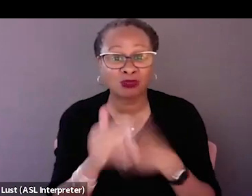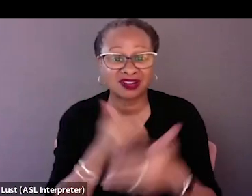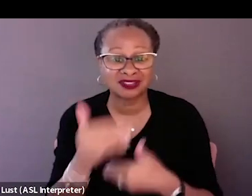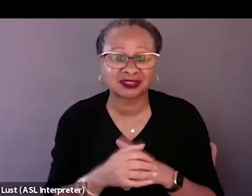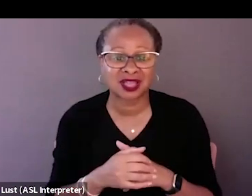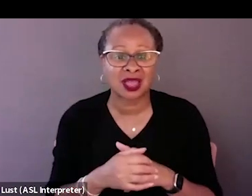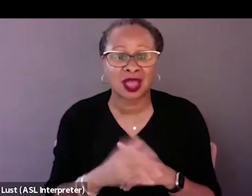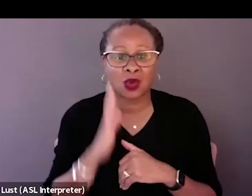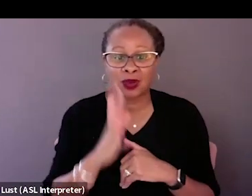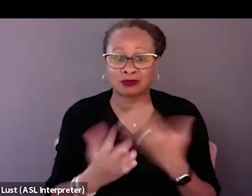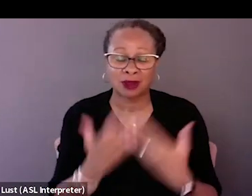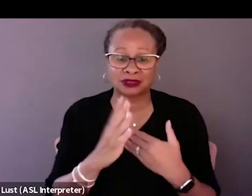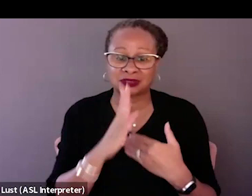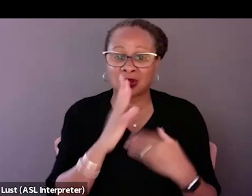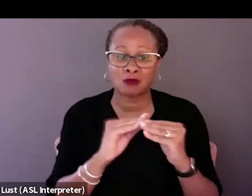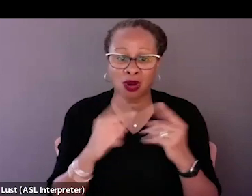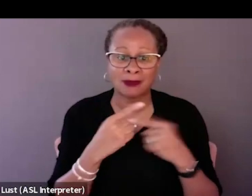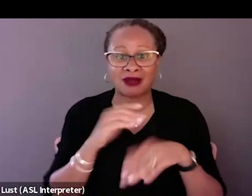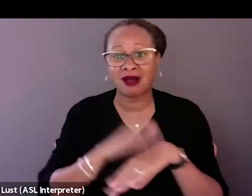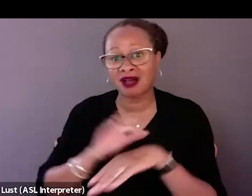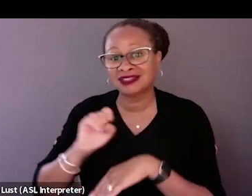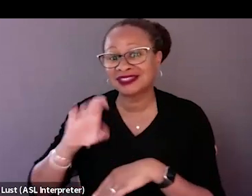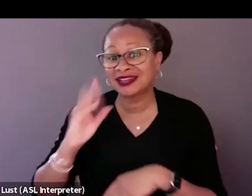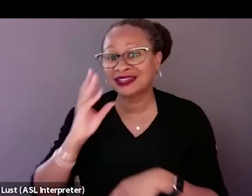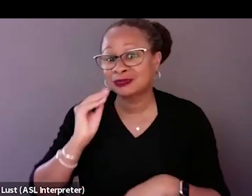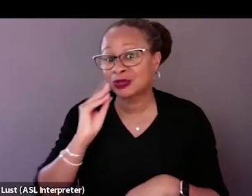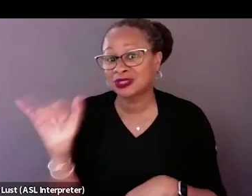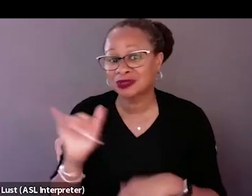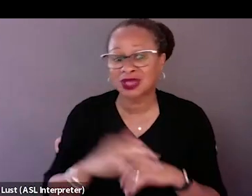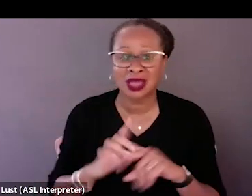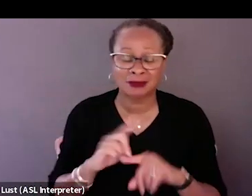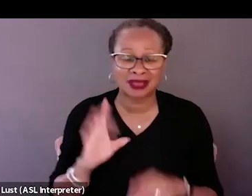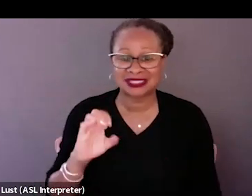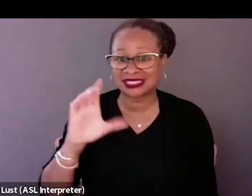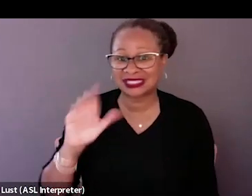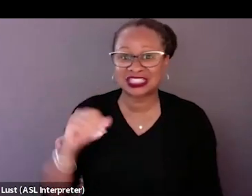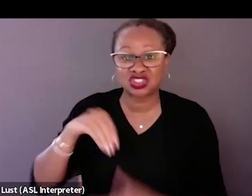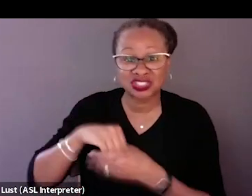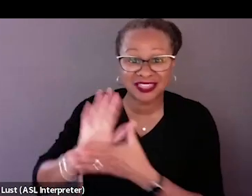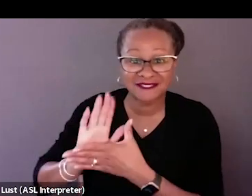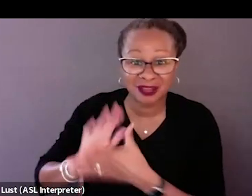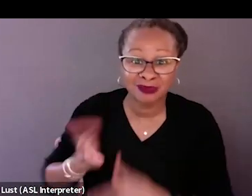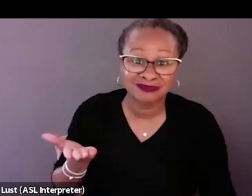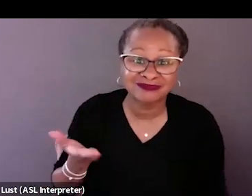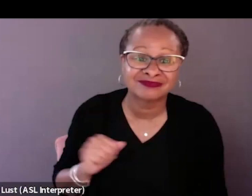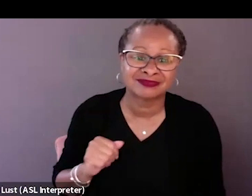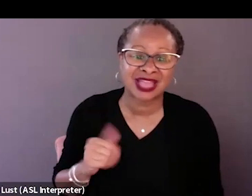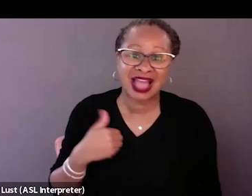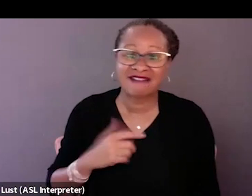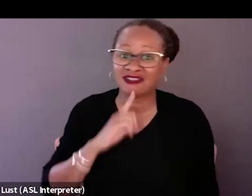we'll probably talk more about this, about like being on set and everything. But you know, Cecilia's in the film. Like I had this